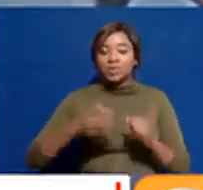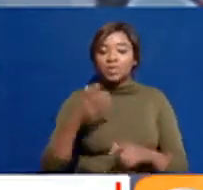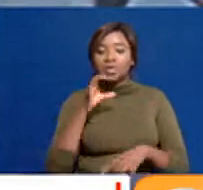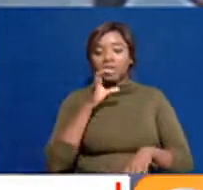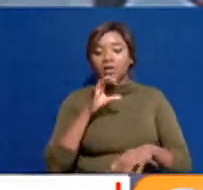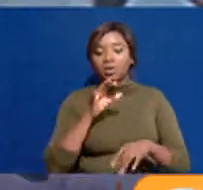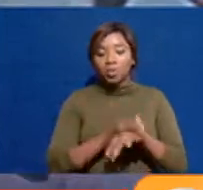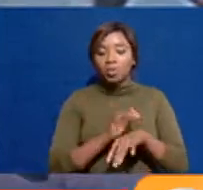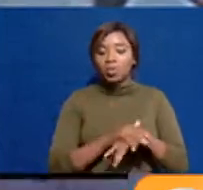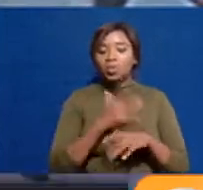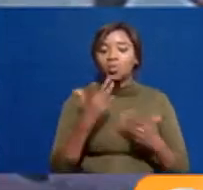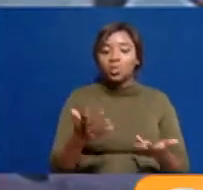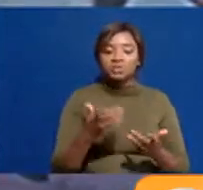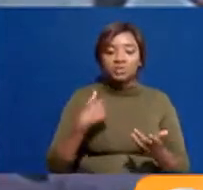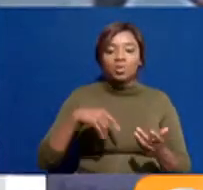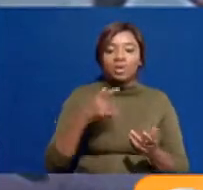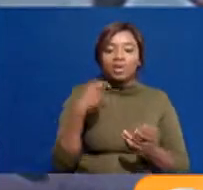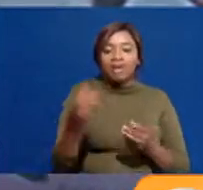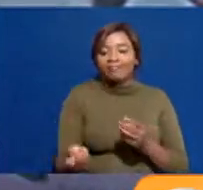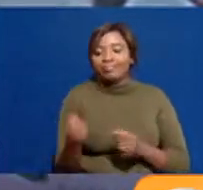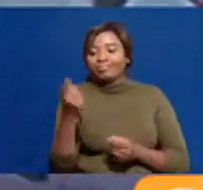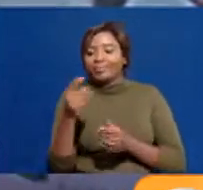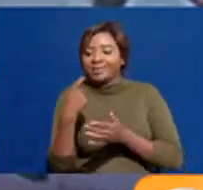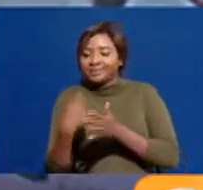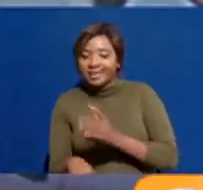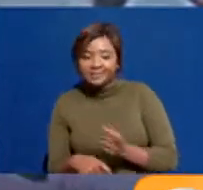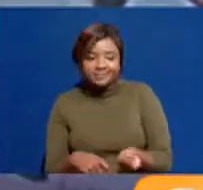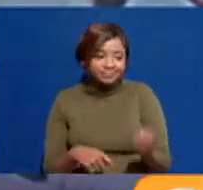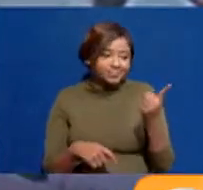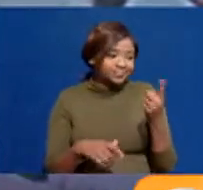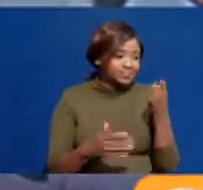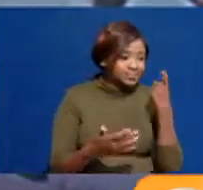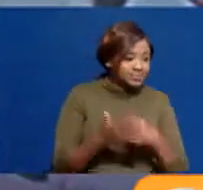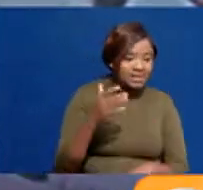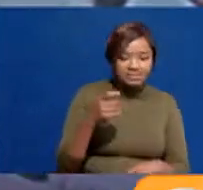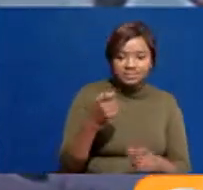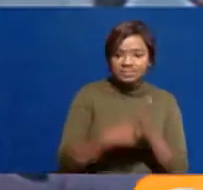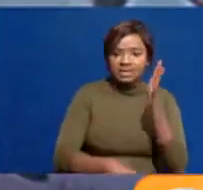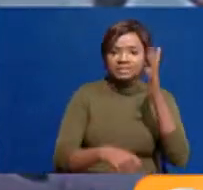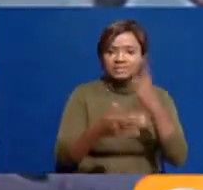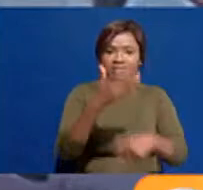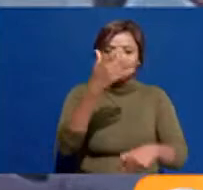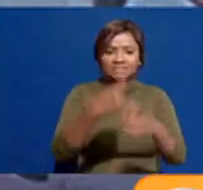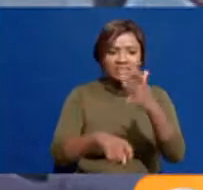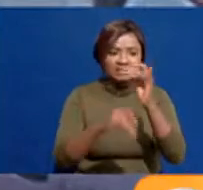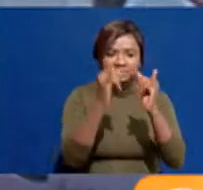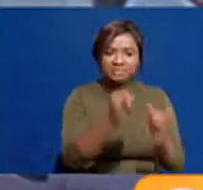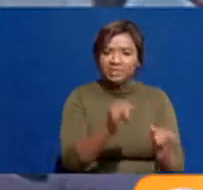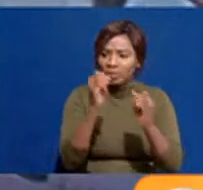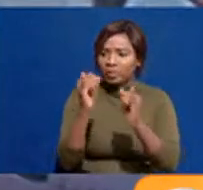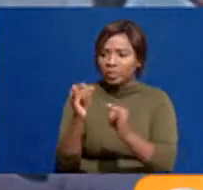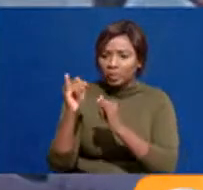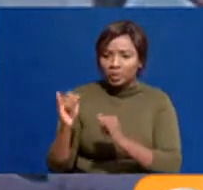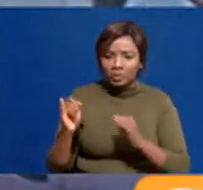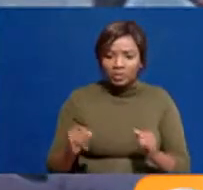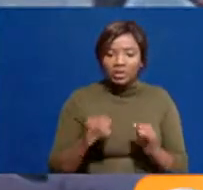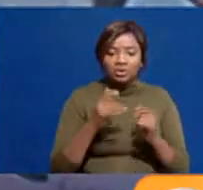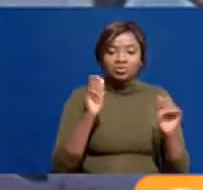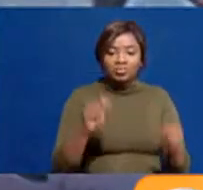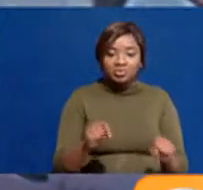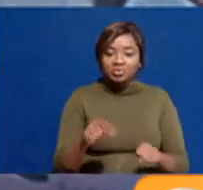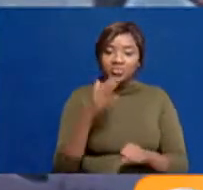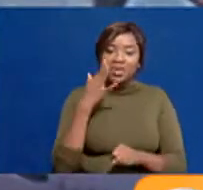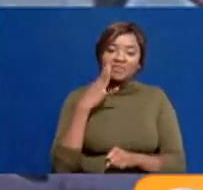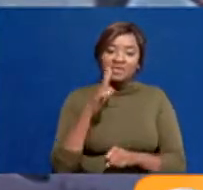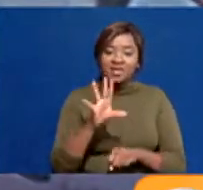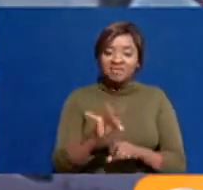coming up with taxes. Every single tax. On a daily basis, you will see every department, every government department, coming up with